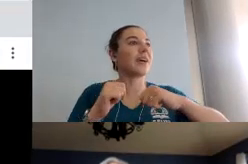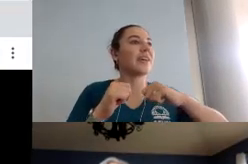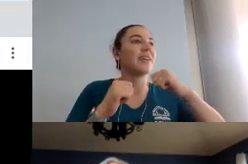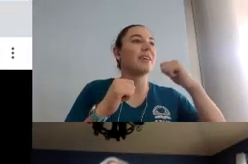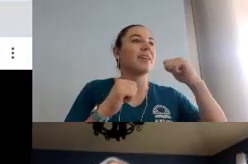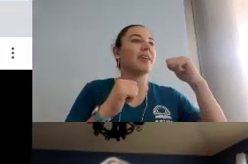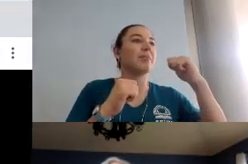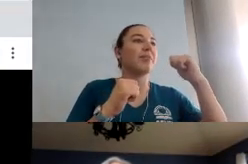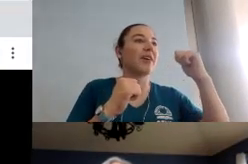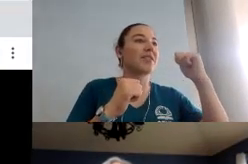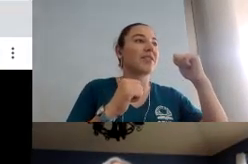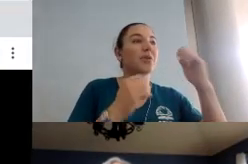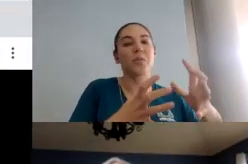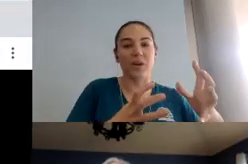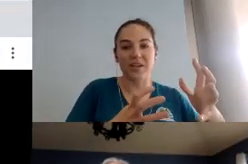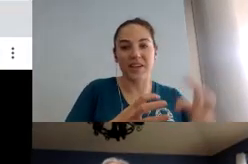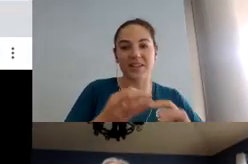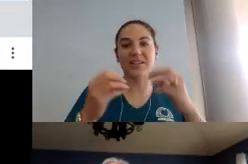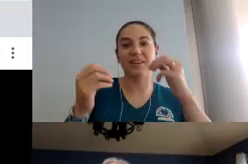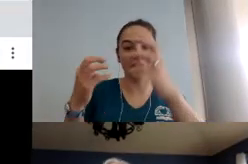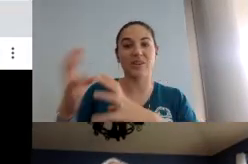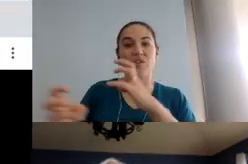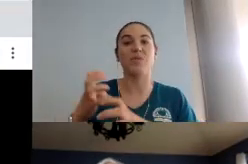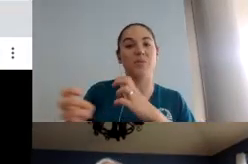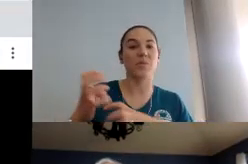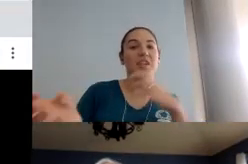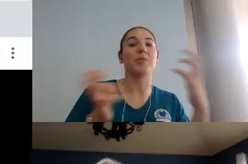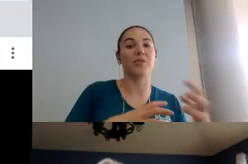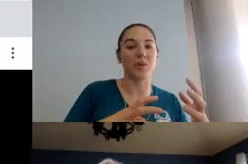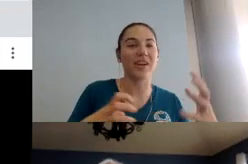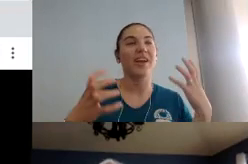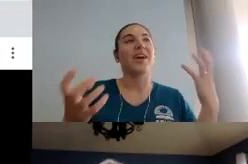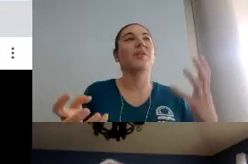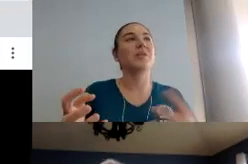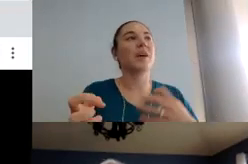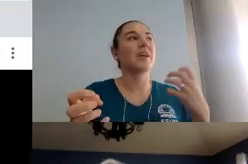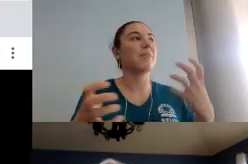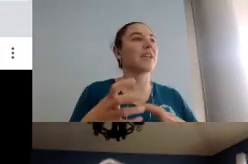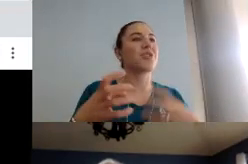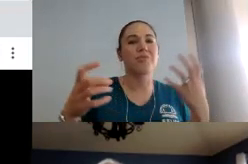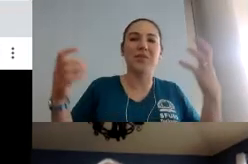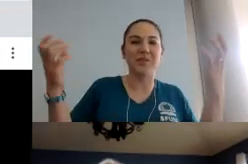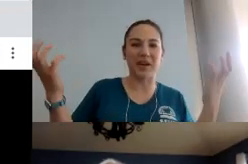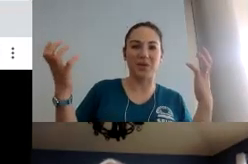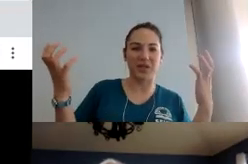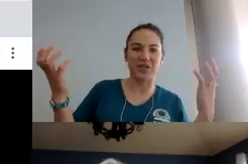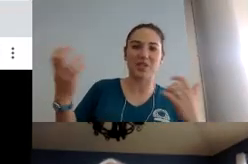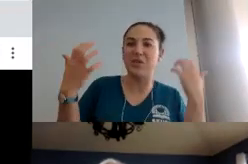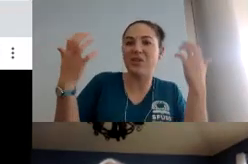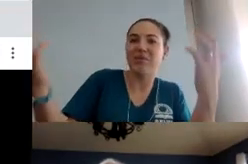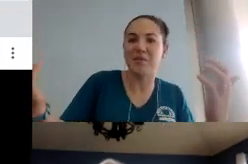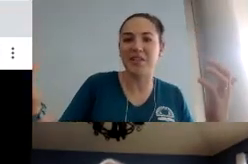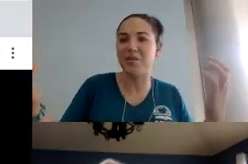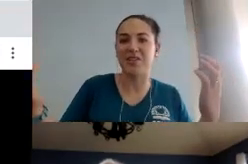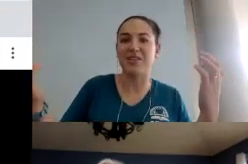do I foster group work? And it's going to, you know, give you some Google tools to help with group work. How do I manage free response questions? Because we